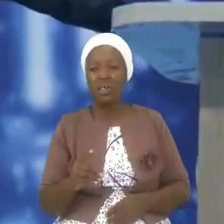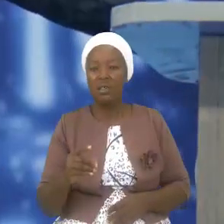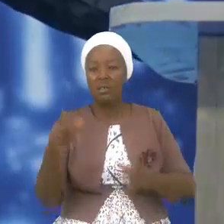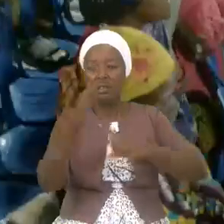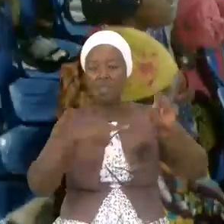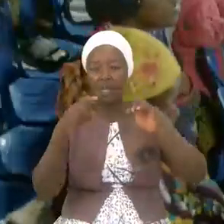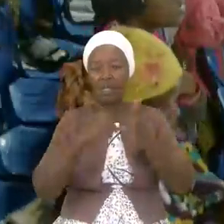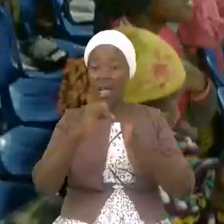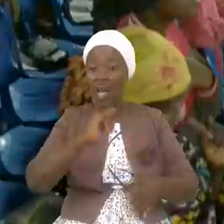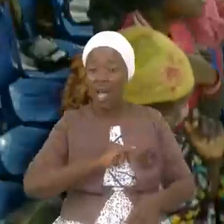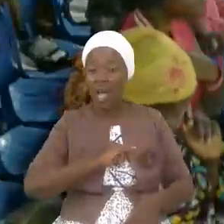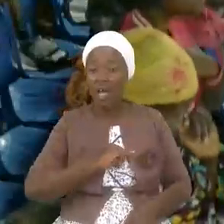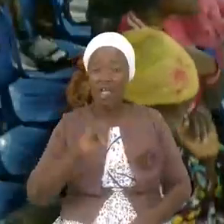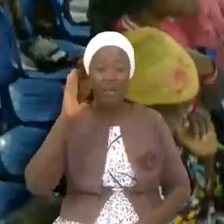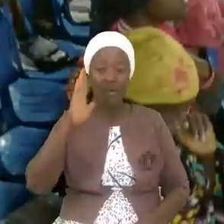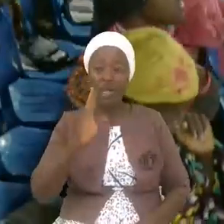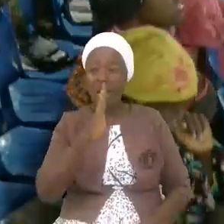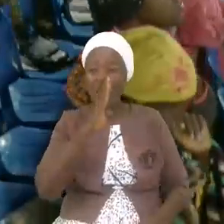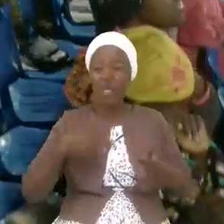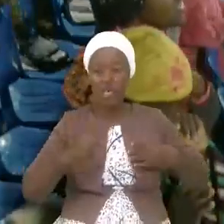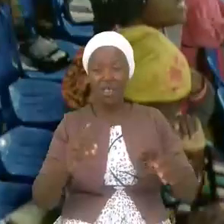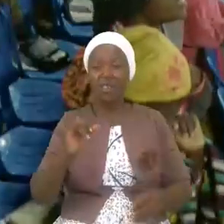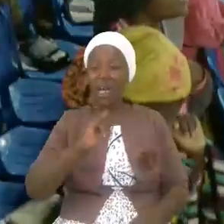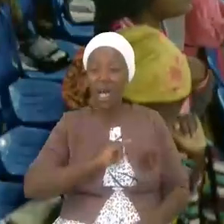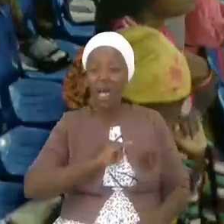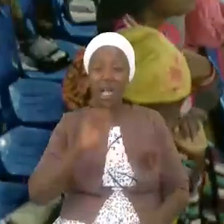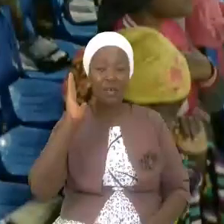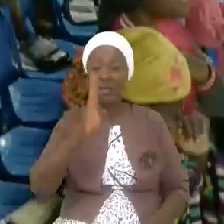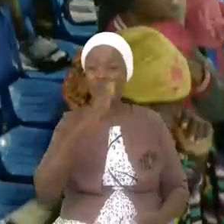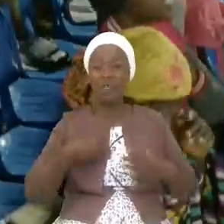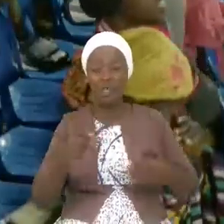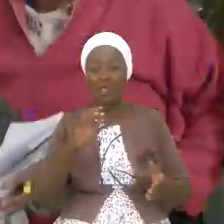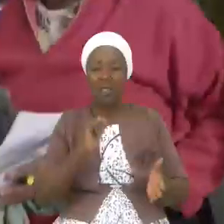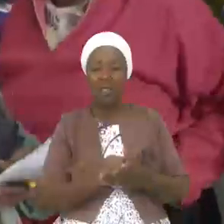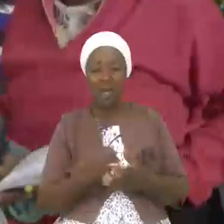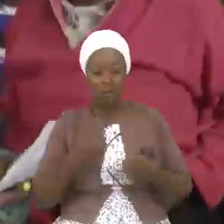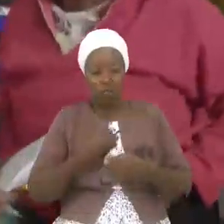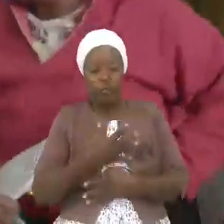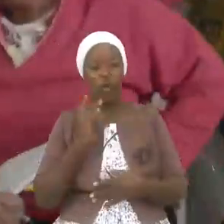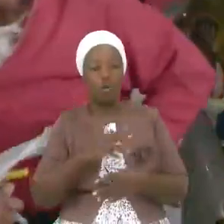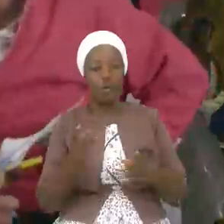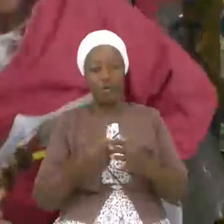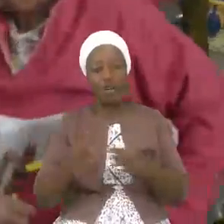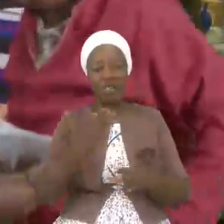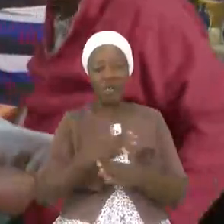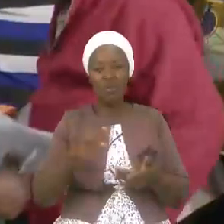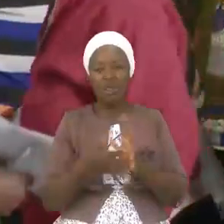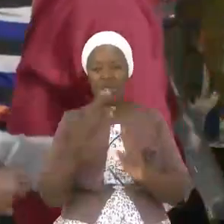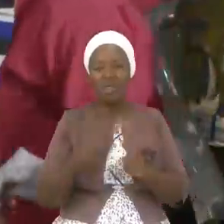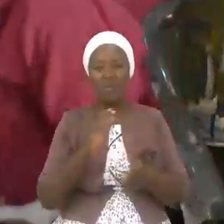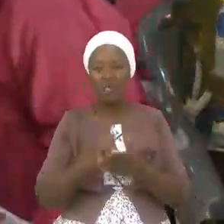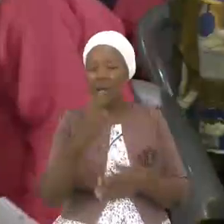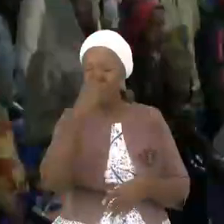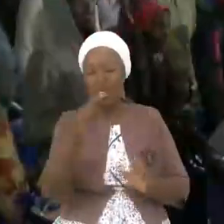healed. That tumor will vanish away. That blindness will vanish away. That paralysis will